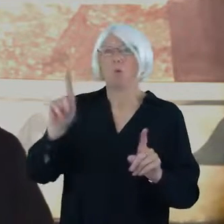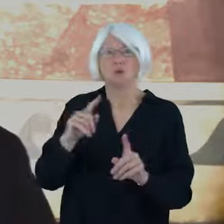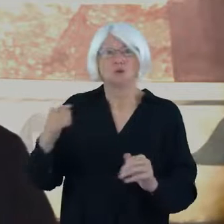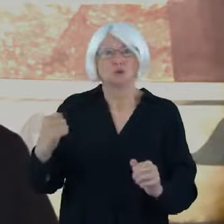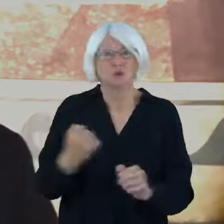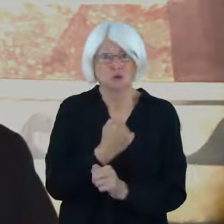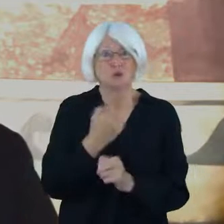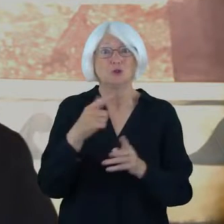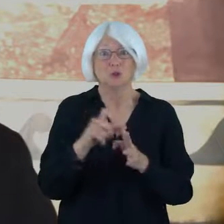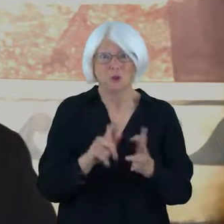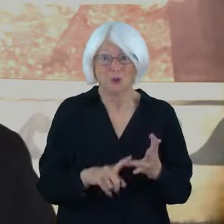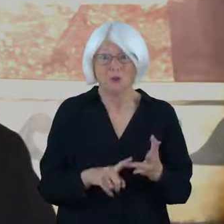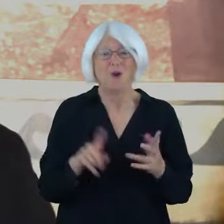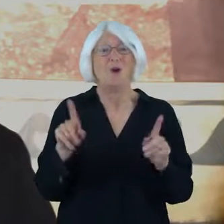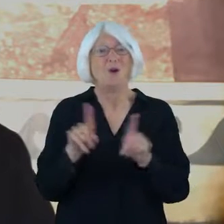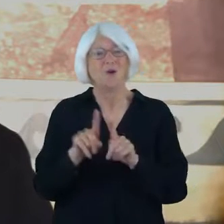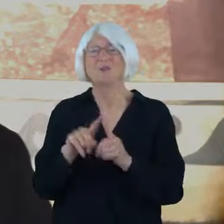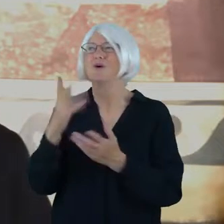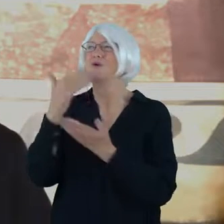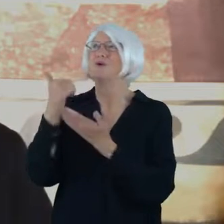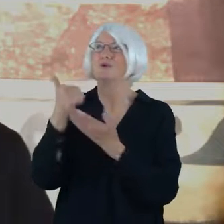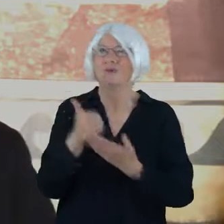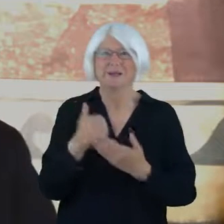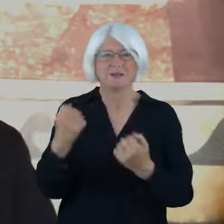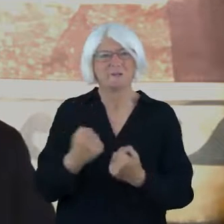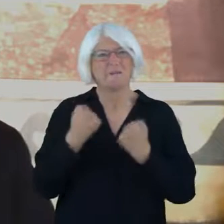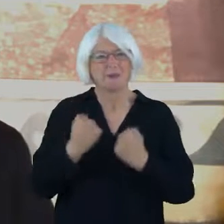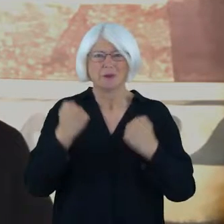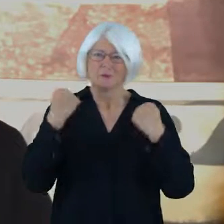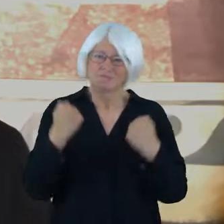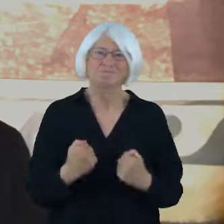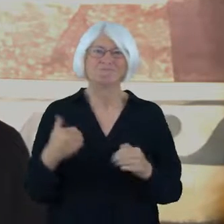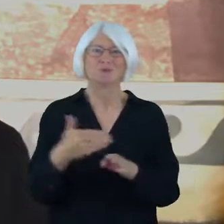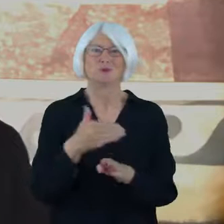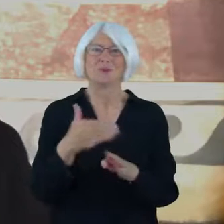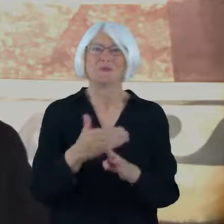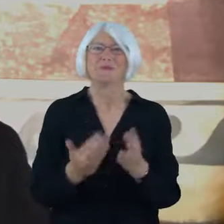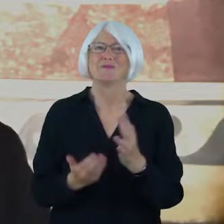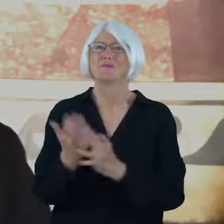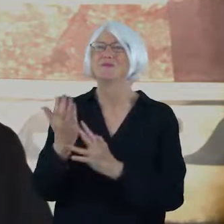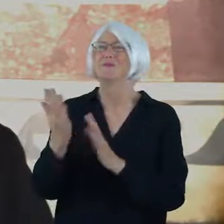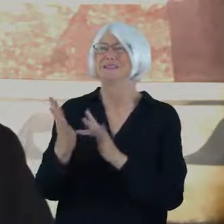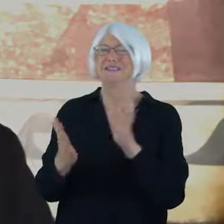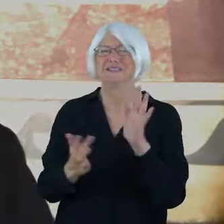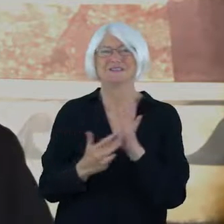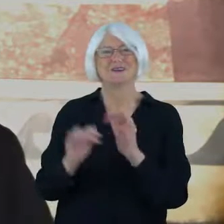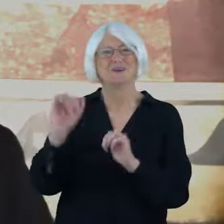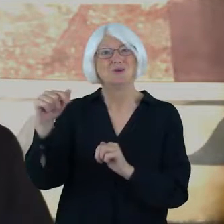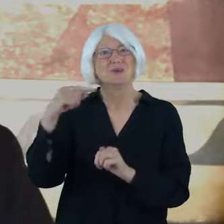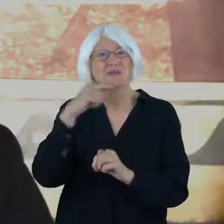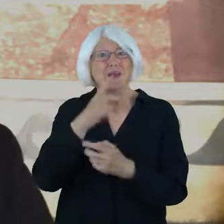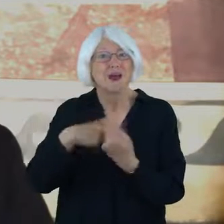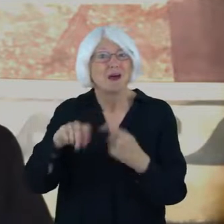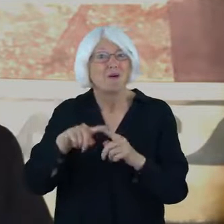they ought to do, and also may have grace and power faithfully to fulfill them. Through Jesus Christ, your Son, our